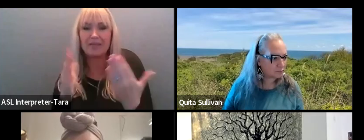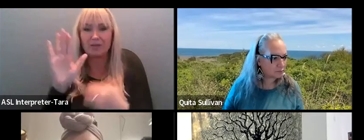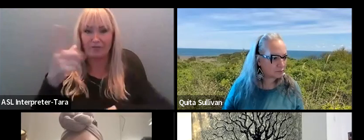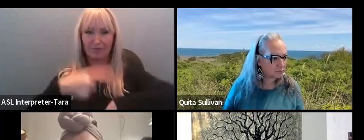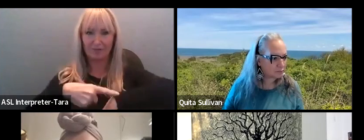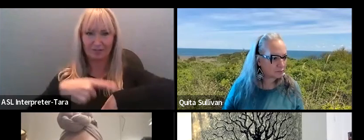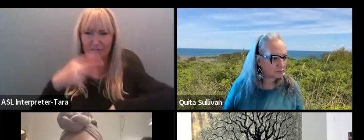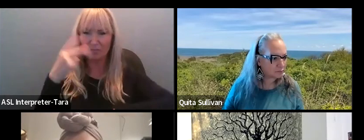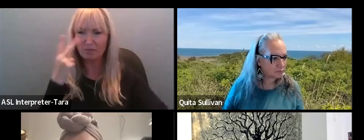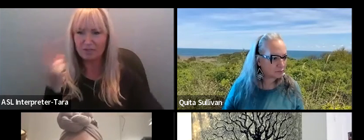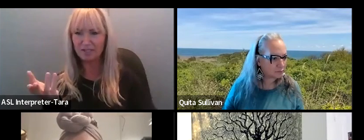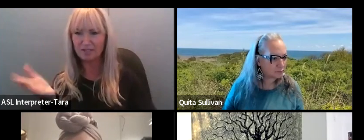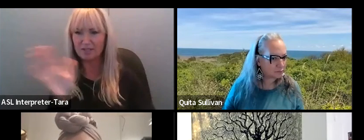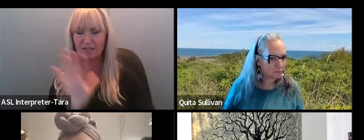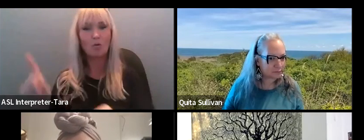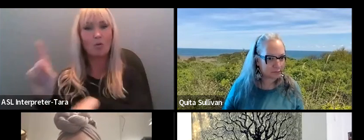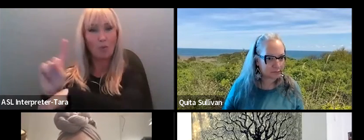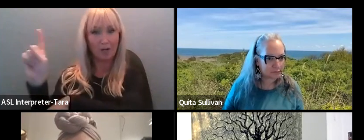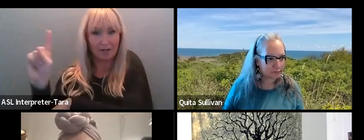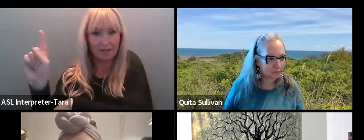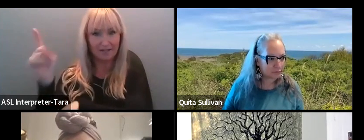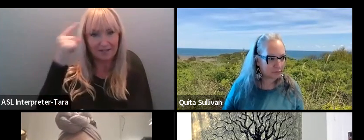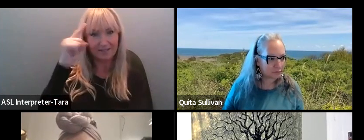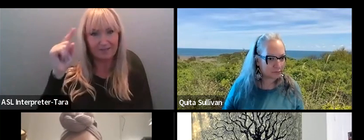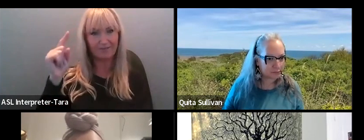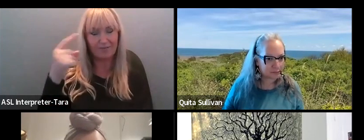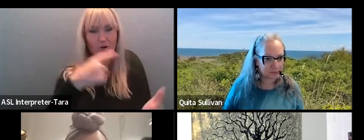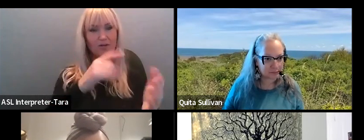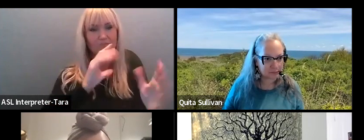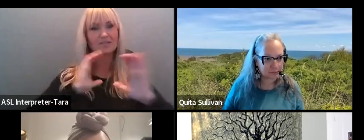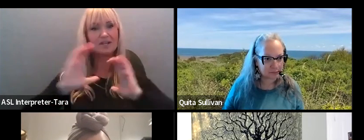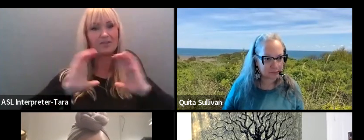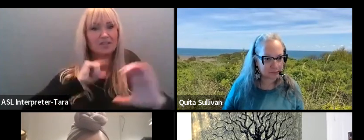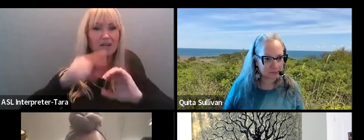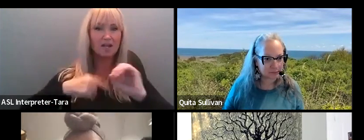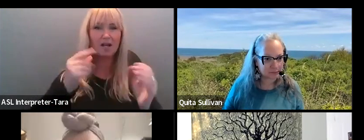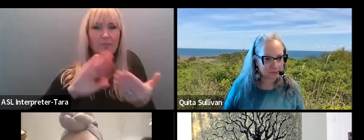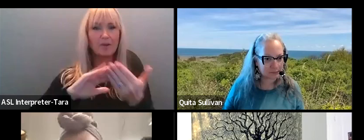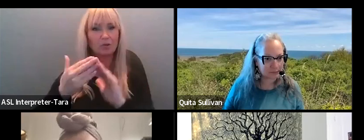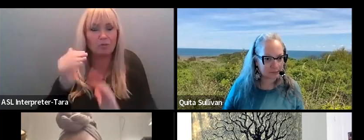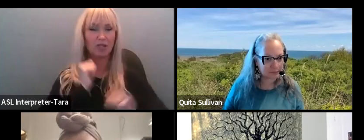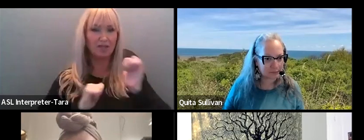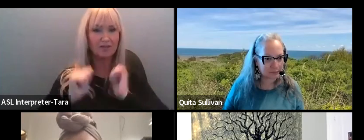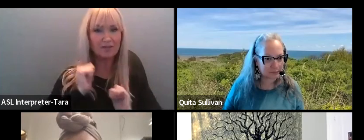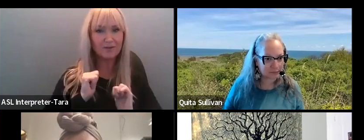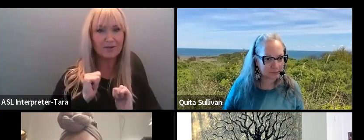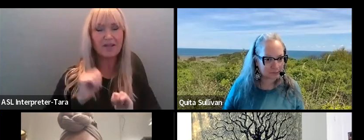at, 1 p.m. for our conversation about community theater,